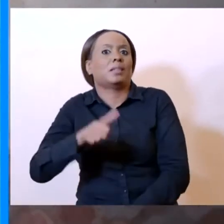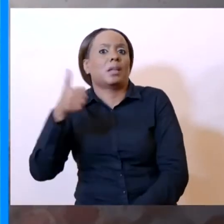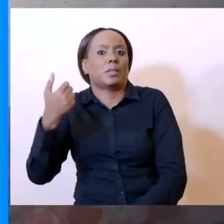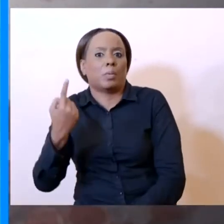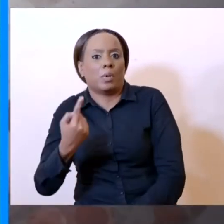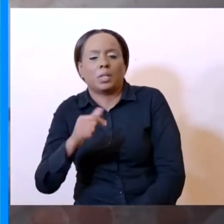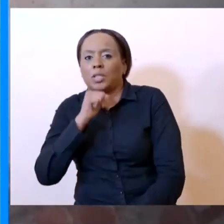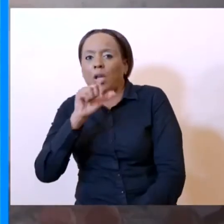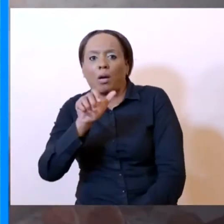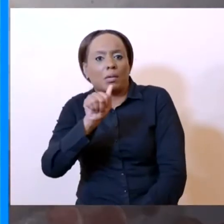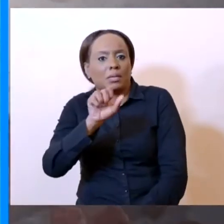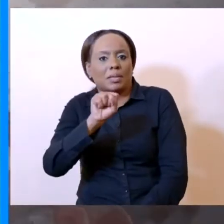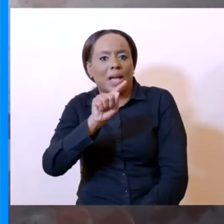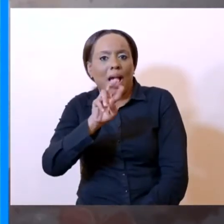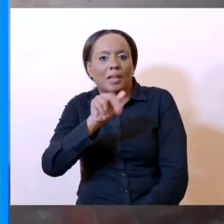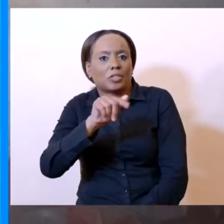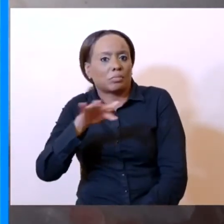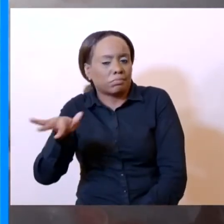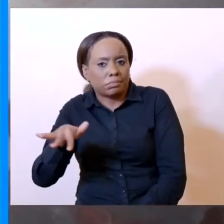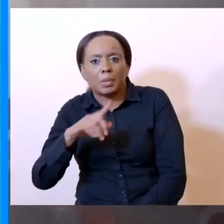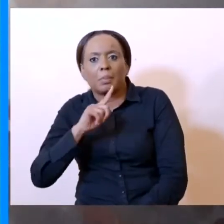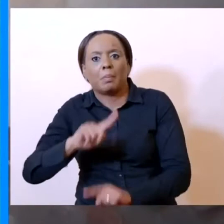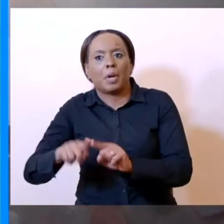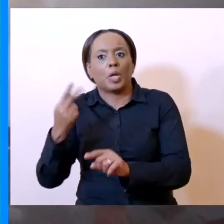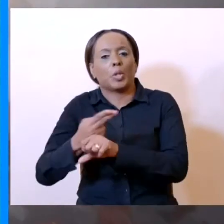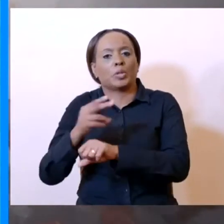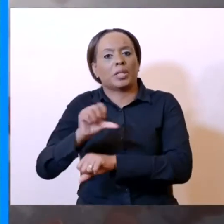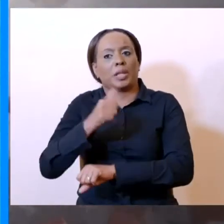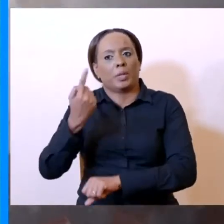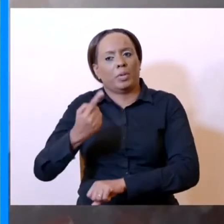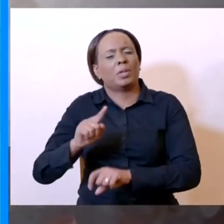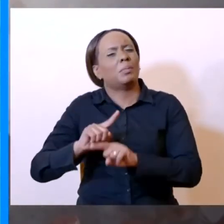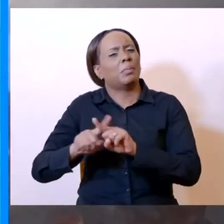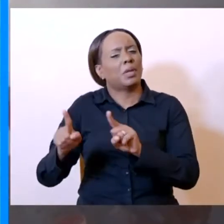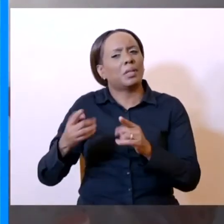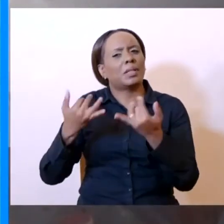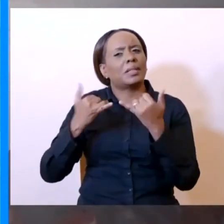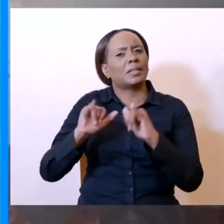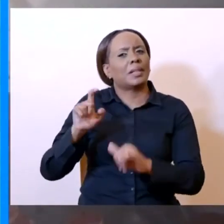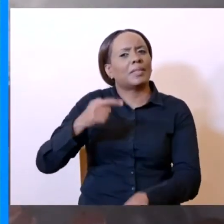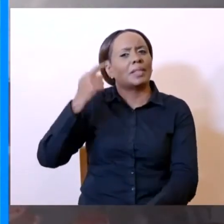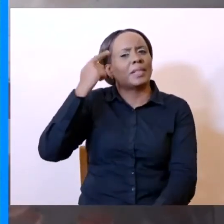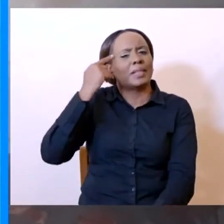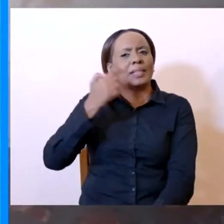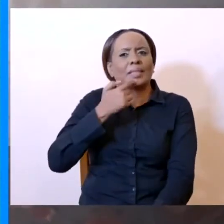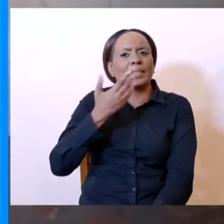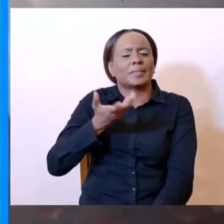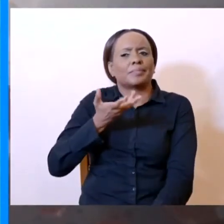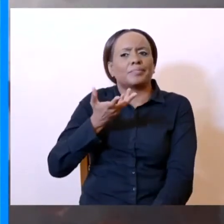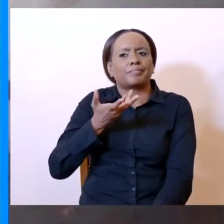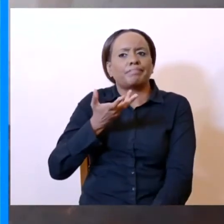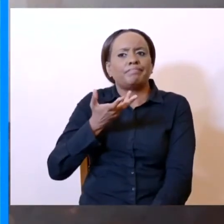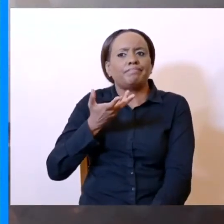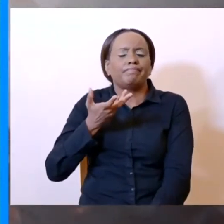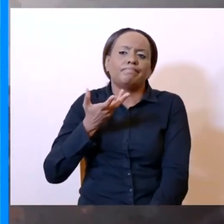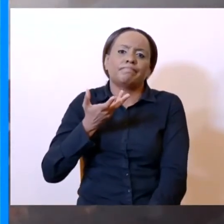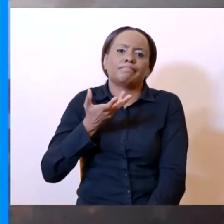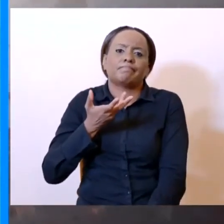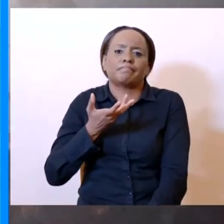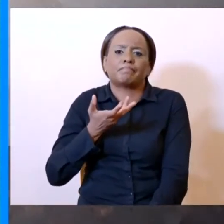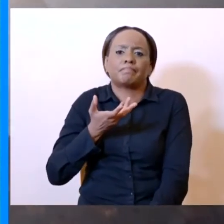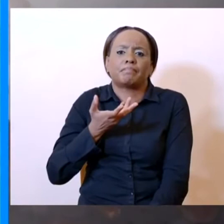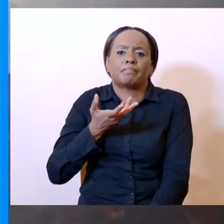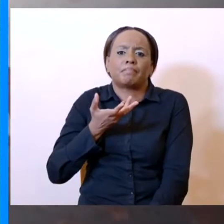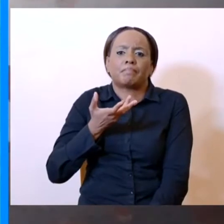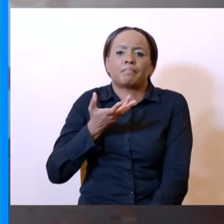might cover that variant. However, you have to kind of counterbalance that with the idea and situated in Barbados that, okay, so